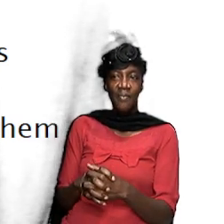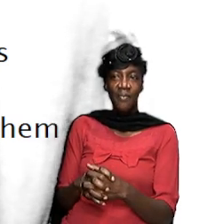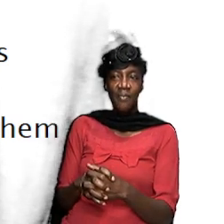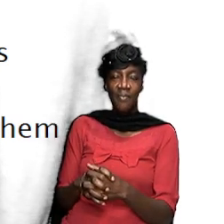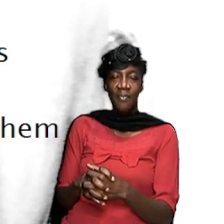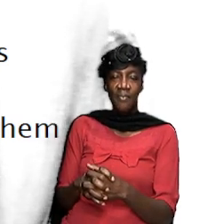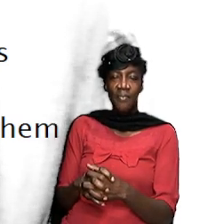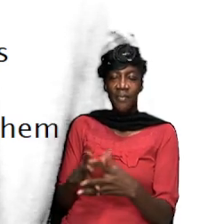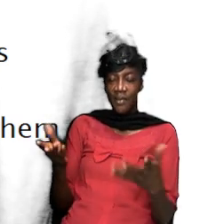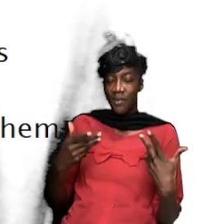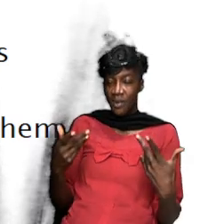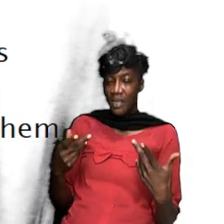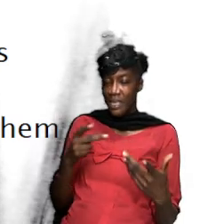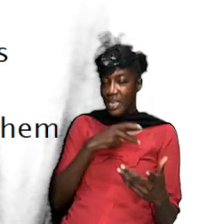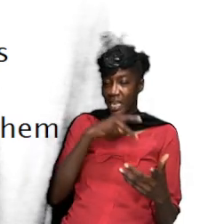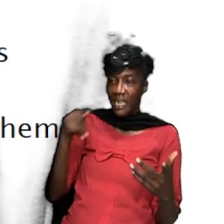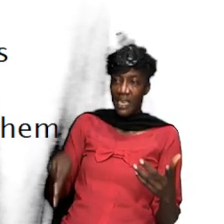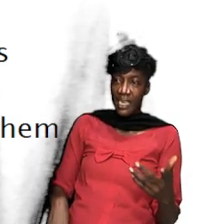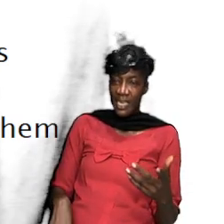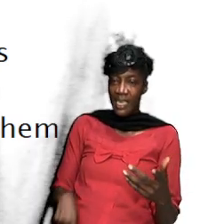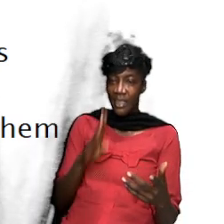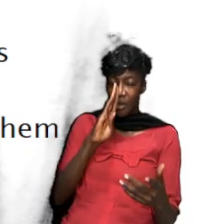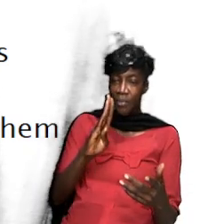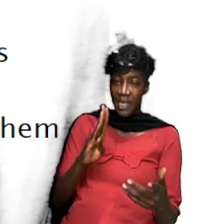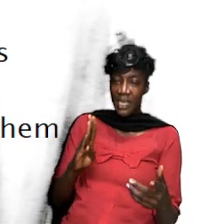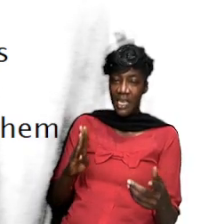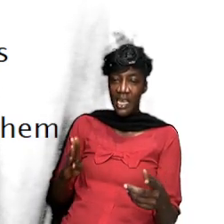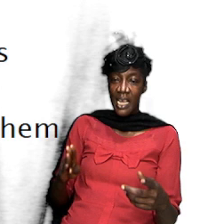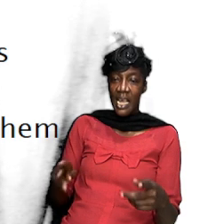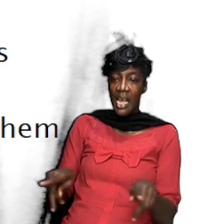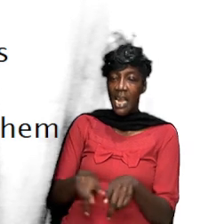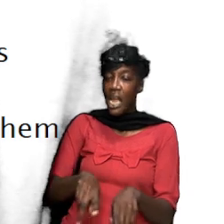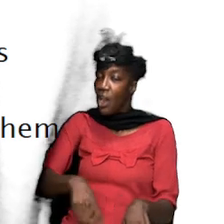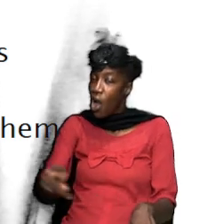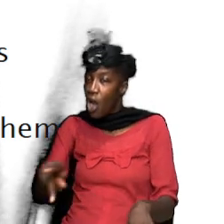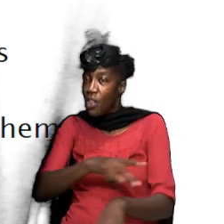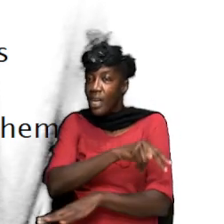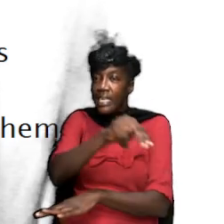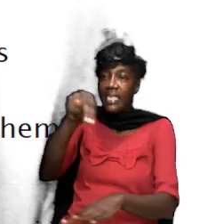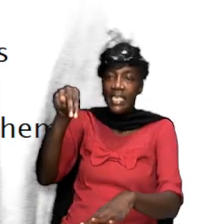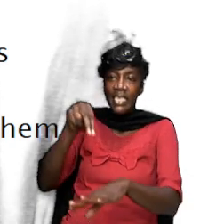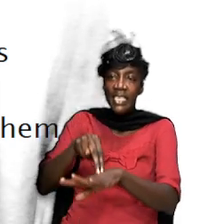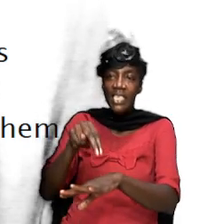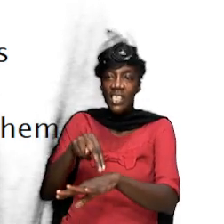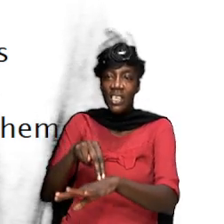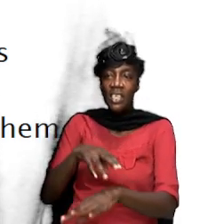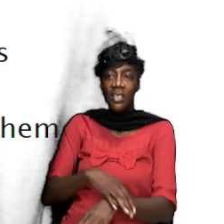They wanted a king to be like the other nations.